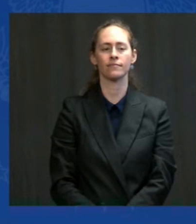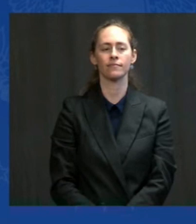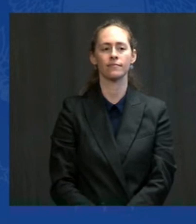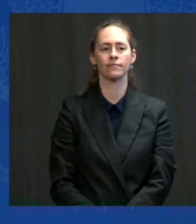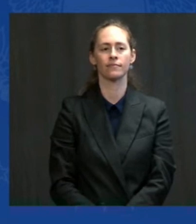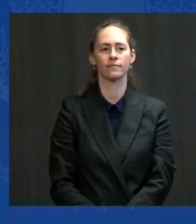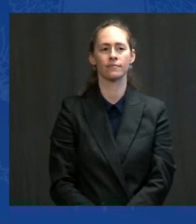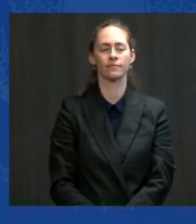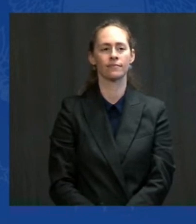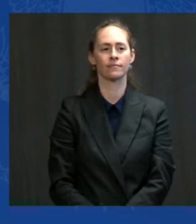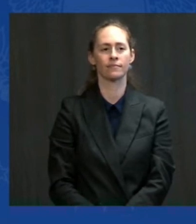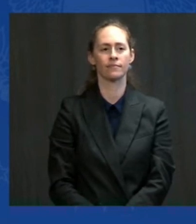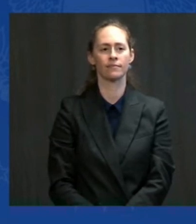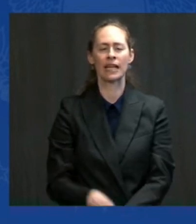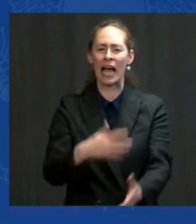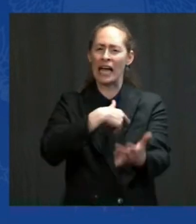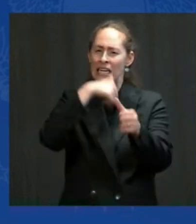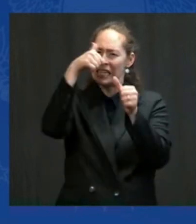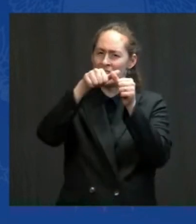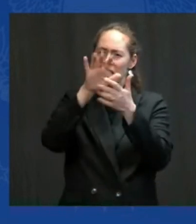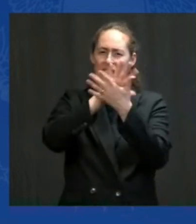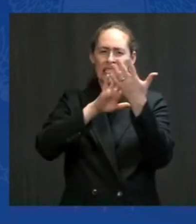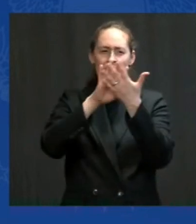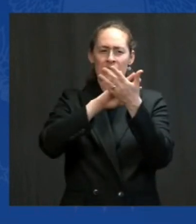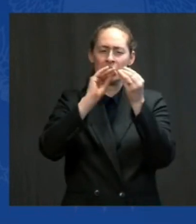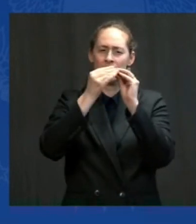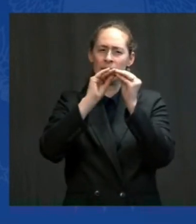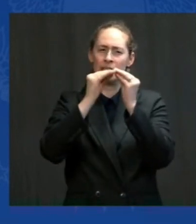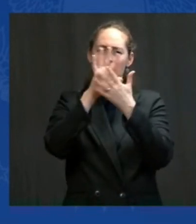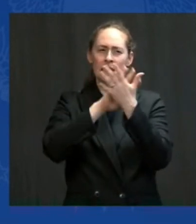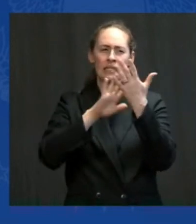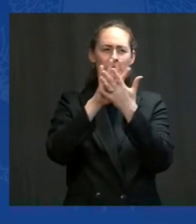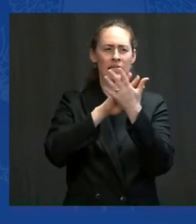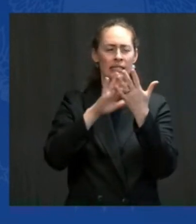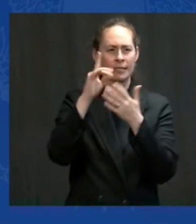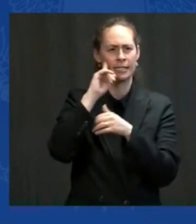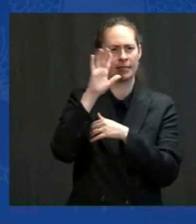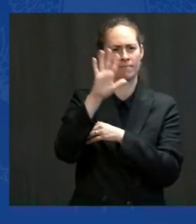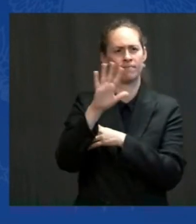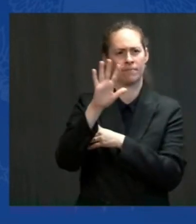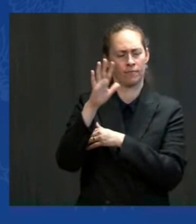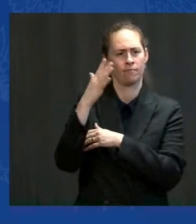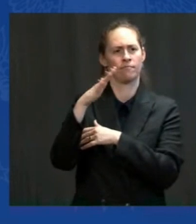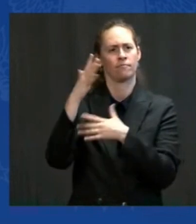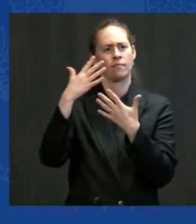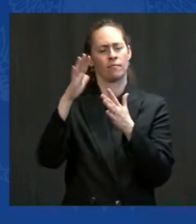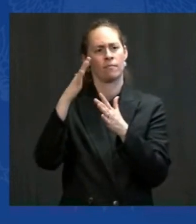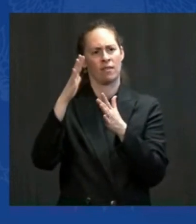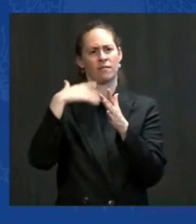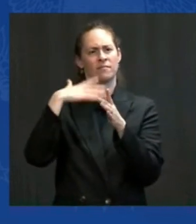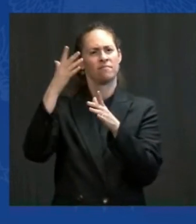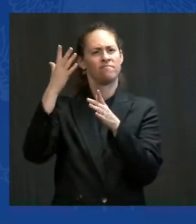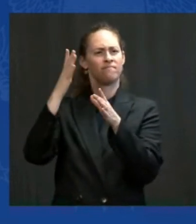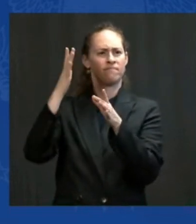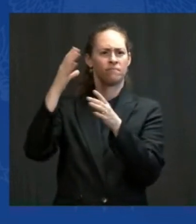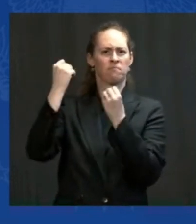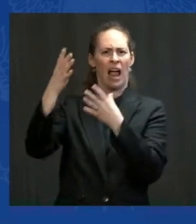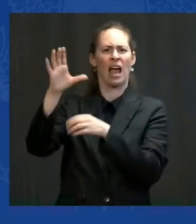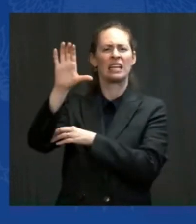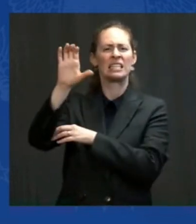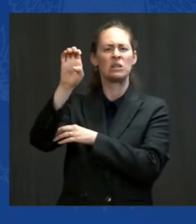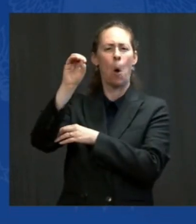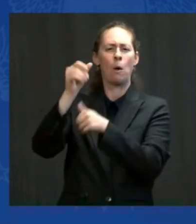347, don't hold me the exact number, of the CEOs of the Fortune 500 companies. Said, what do you need most? You know what they